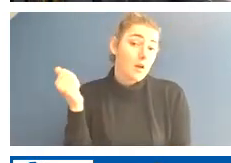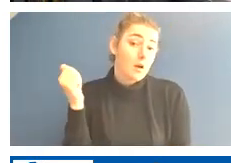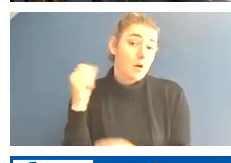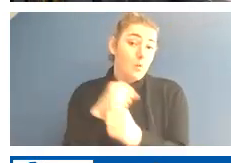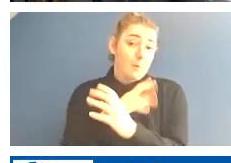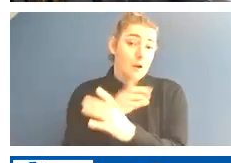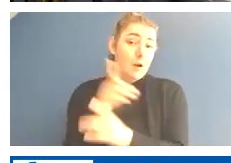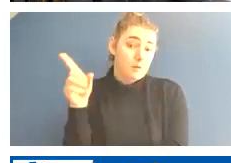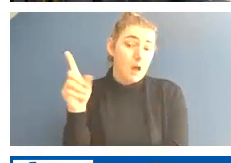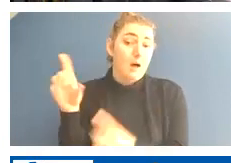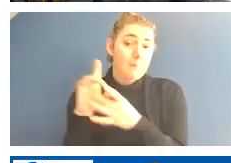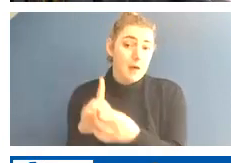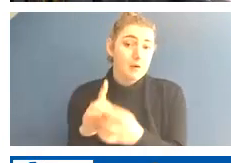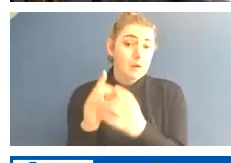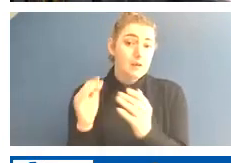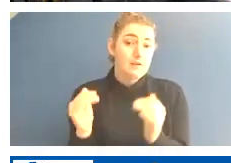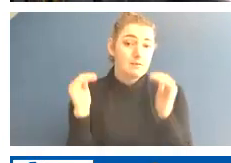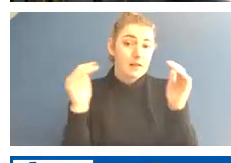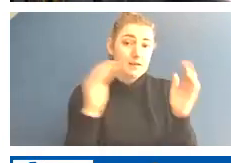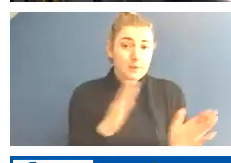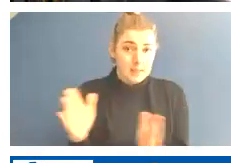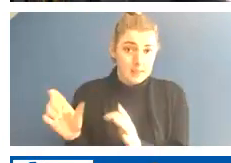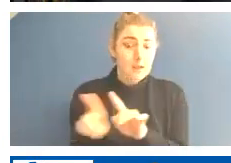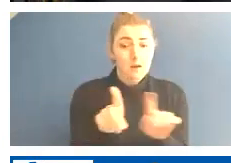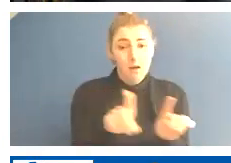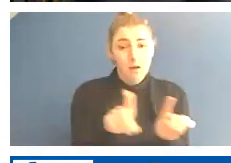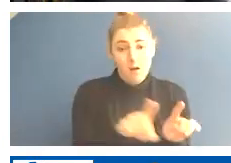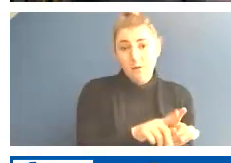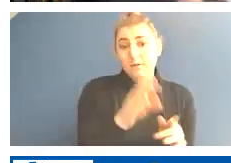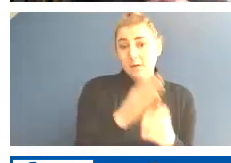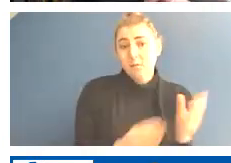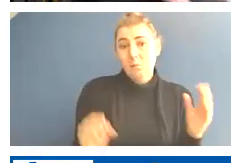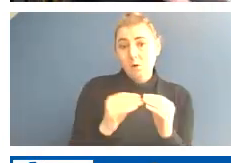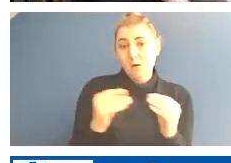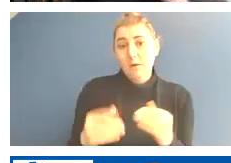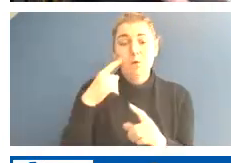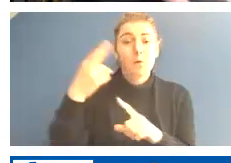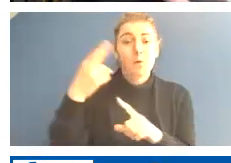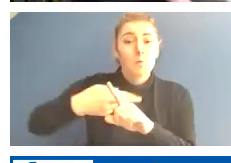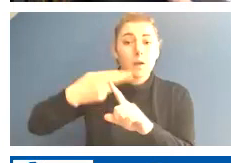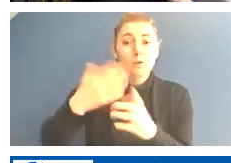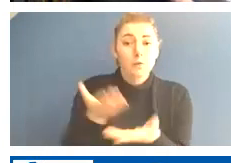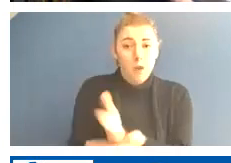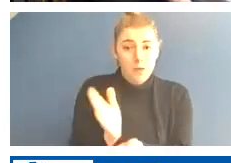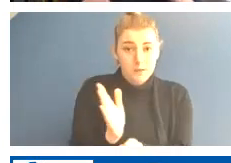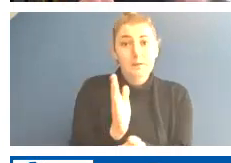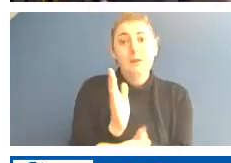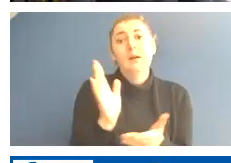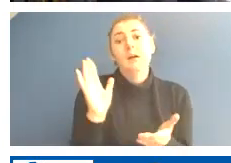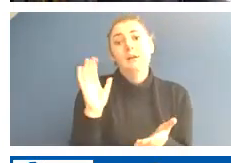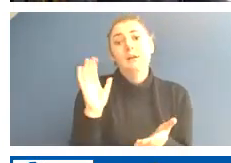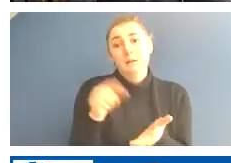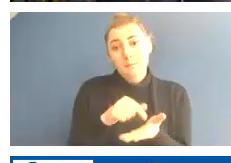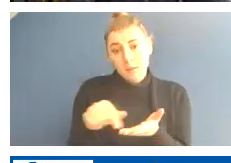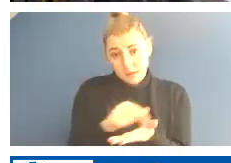planning, and then some other ones coming up on renters' rights and on spending down to public programs. So we really